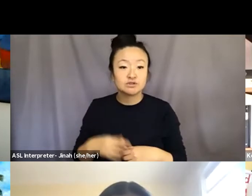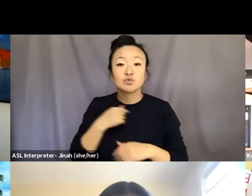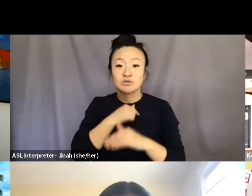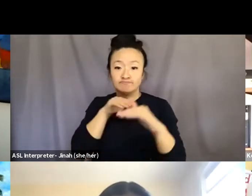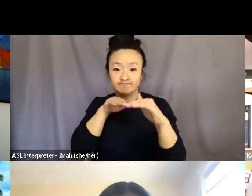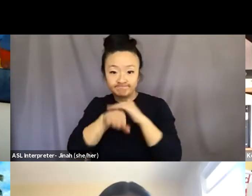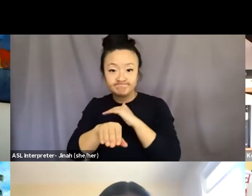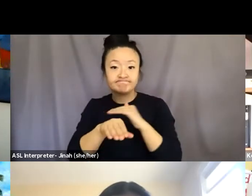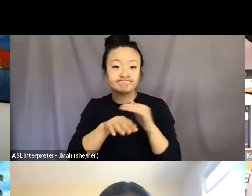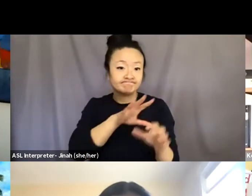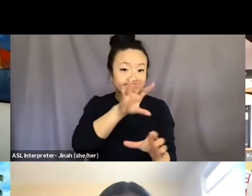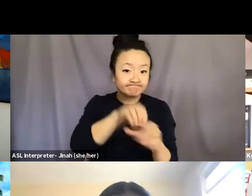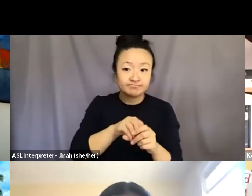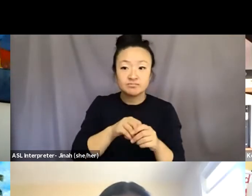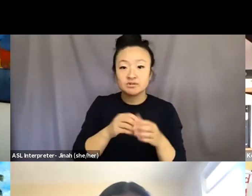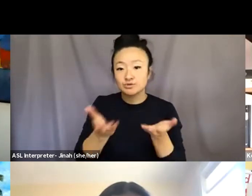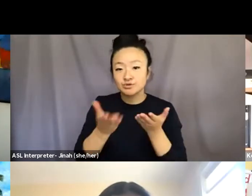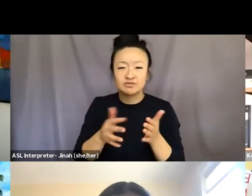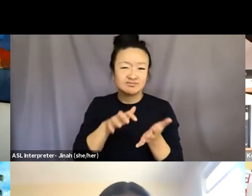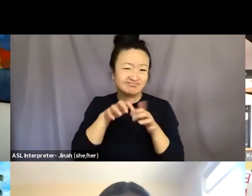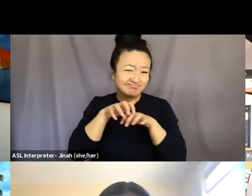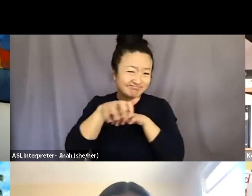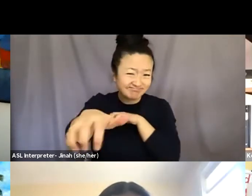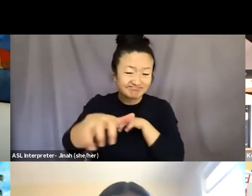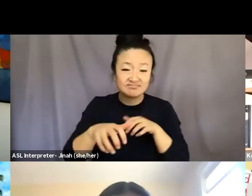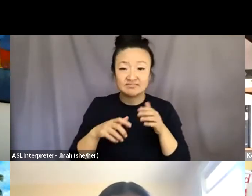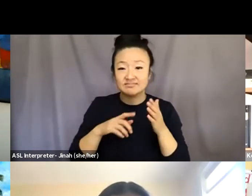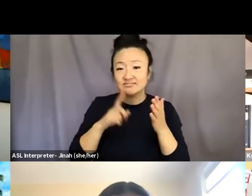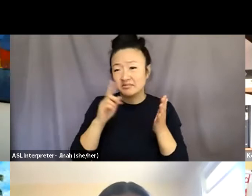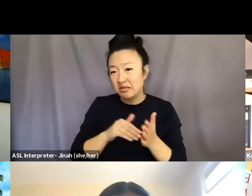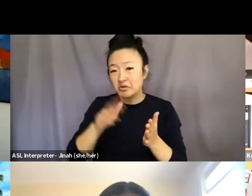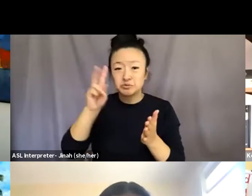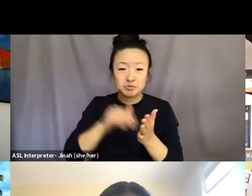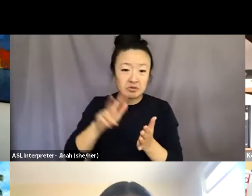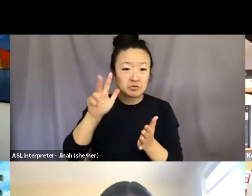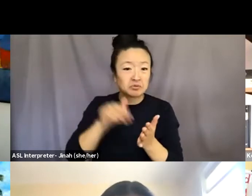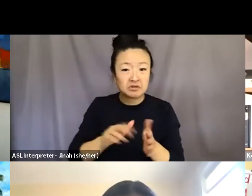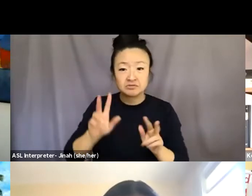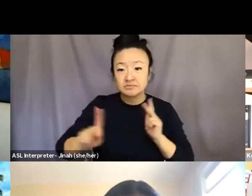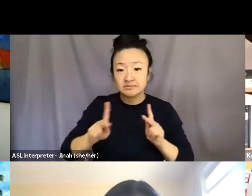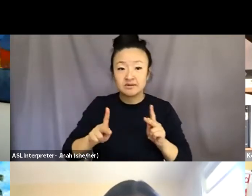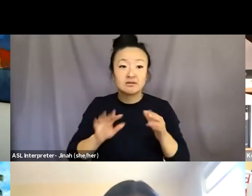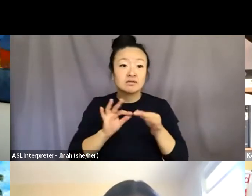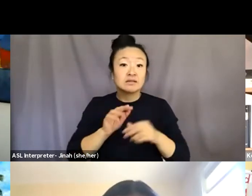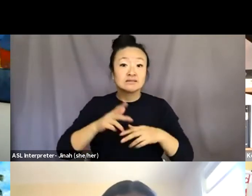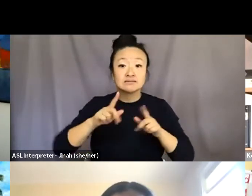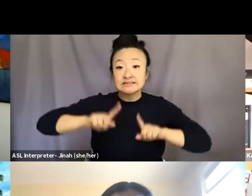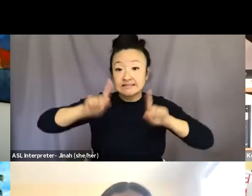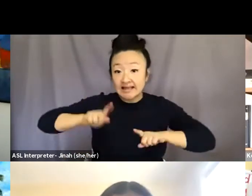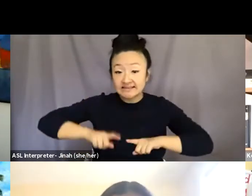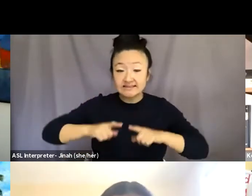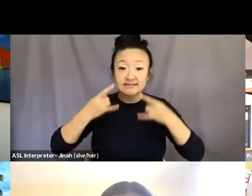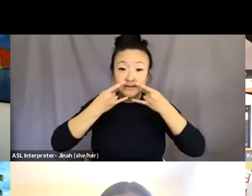a great deal in serving thousands of people in terms of the testing, the mask,